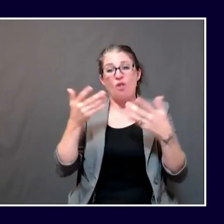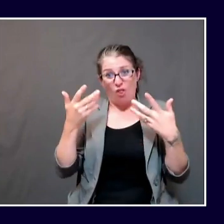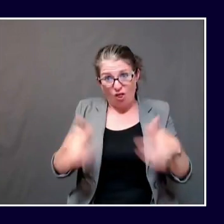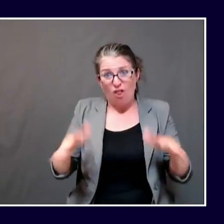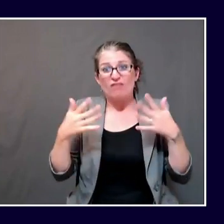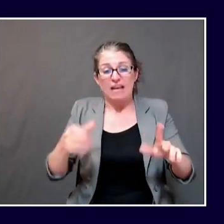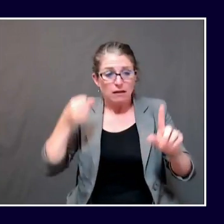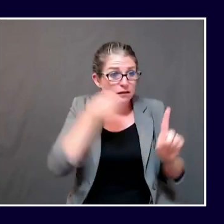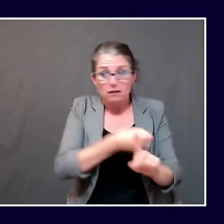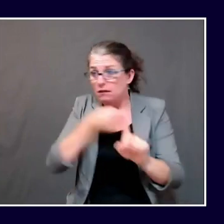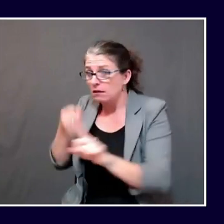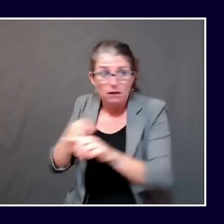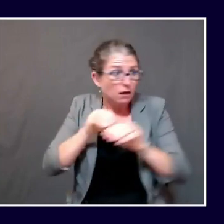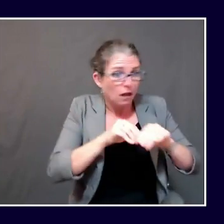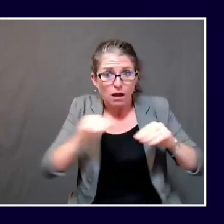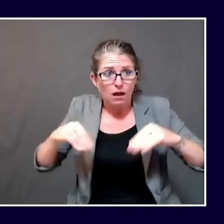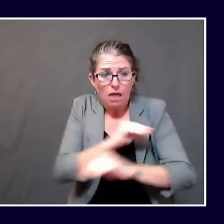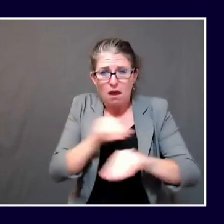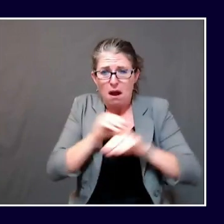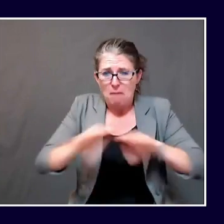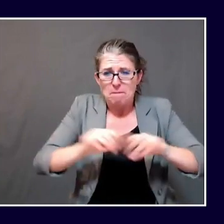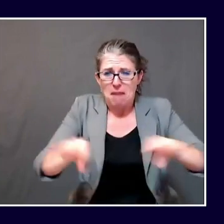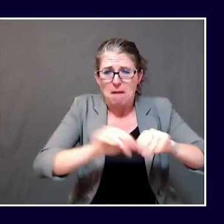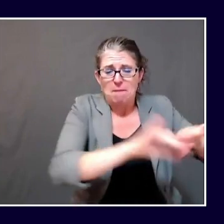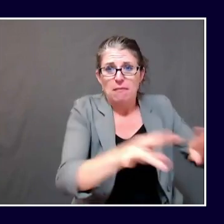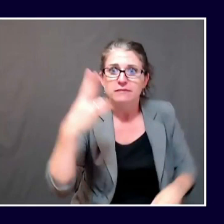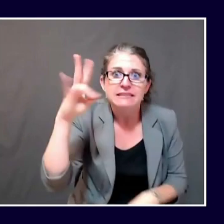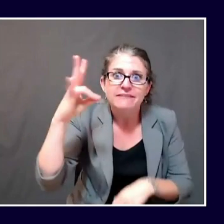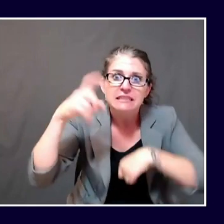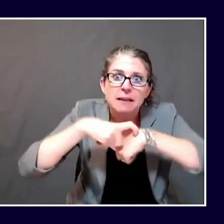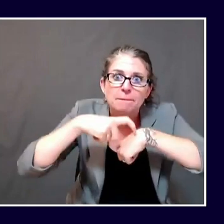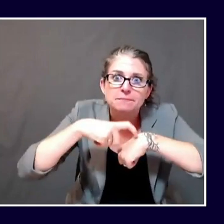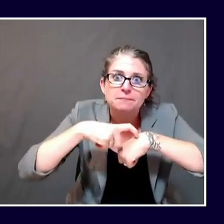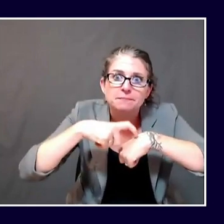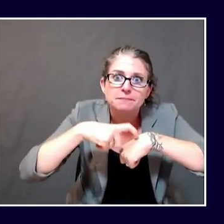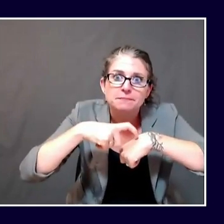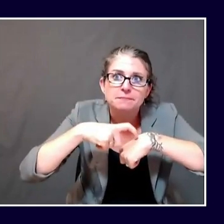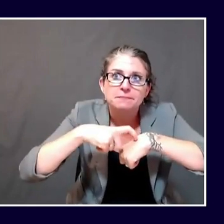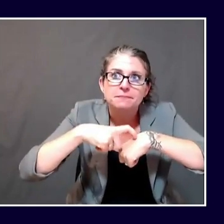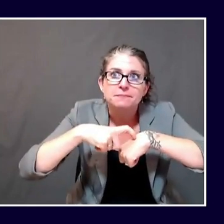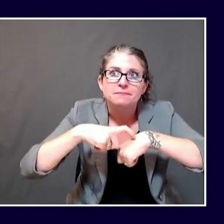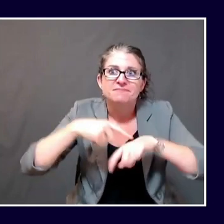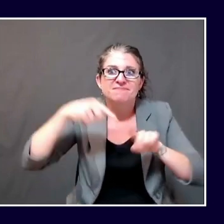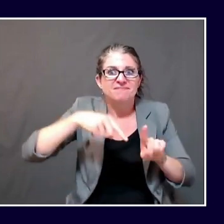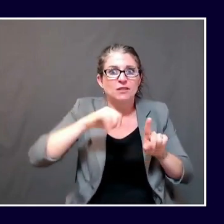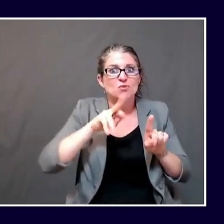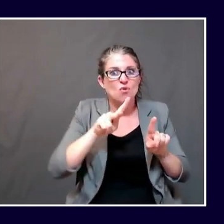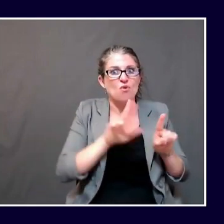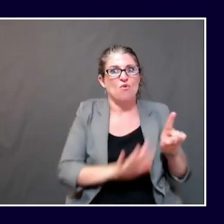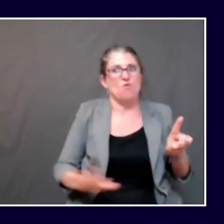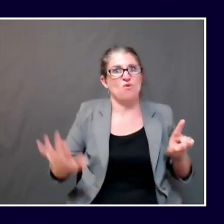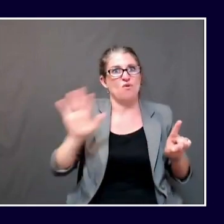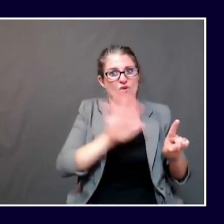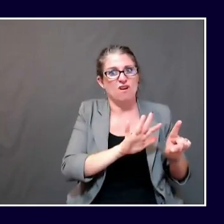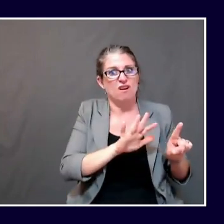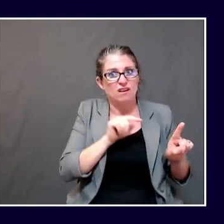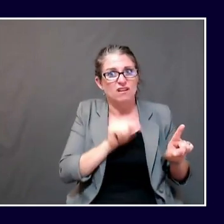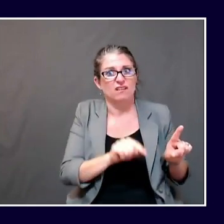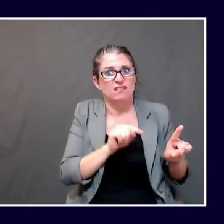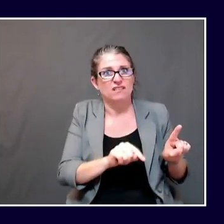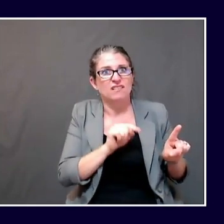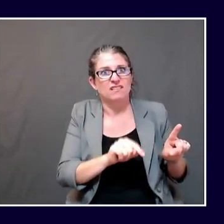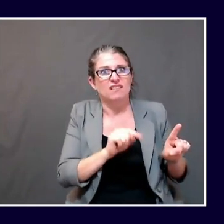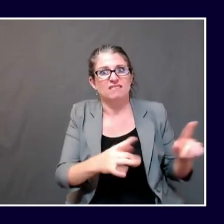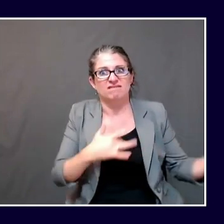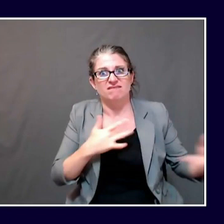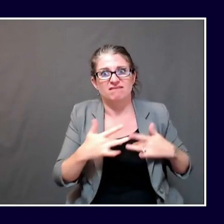cases. Just in the past 2 weeks, we have had 8 new cases in Lincoln County, 5 new cases